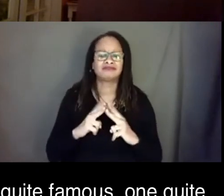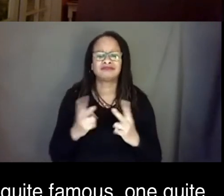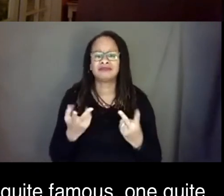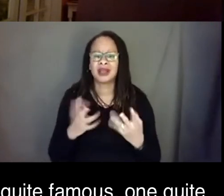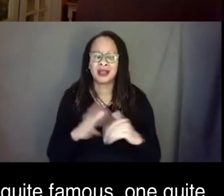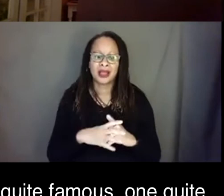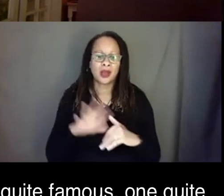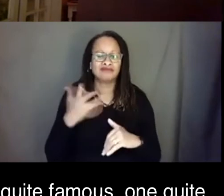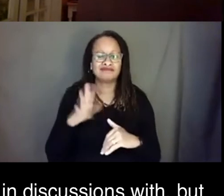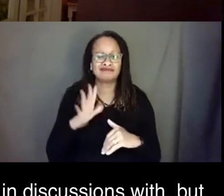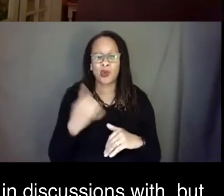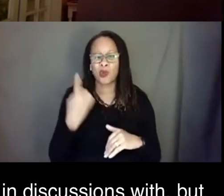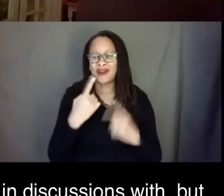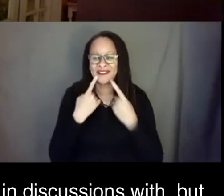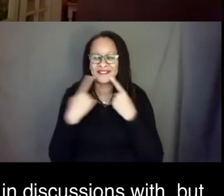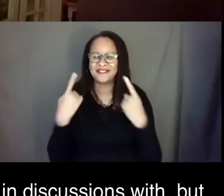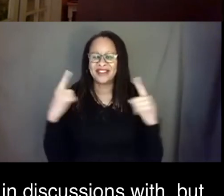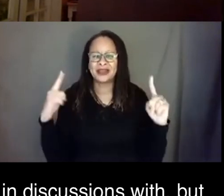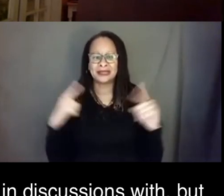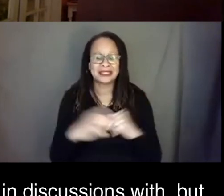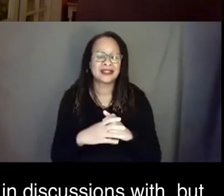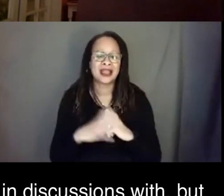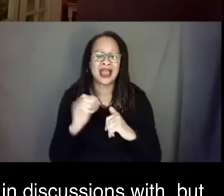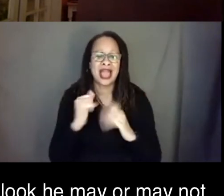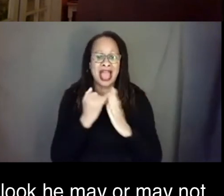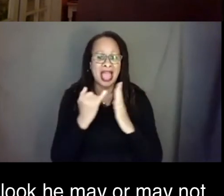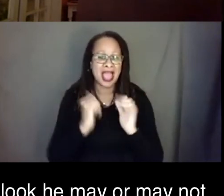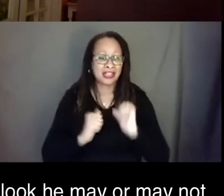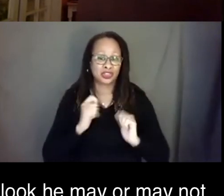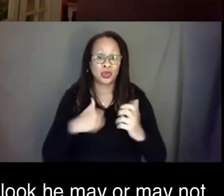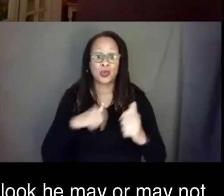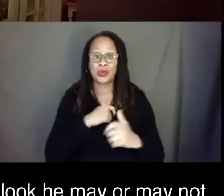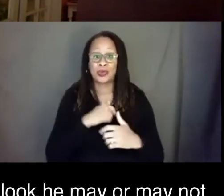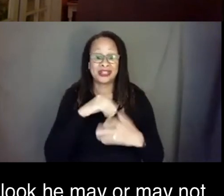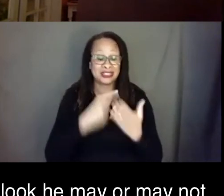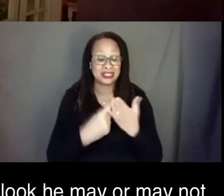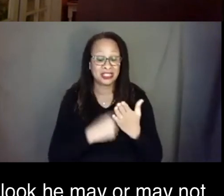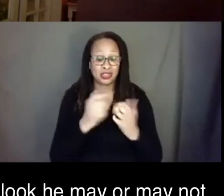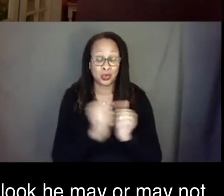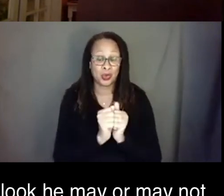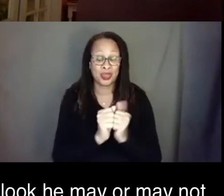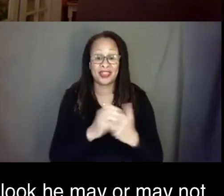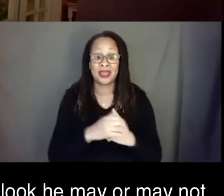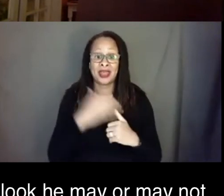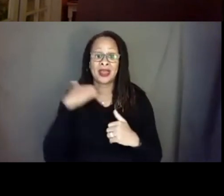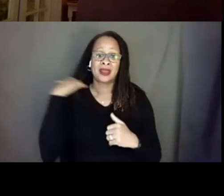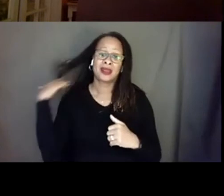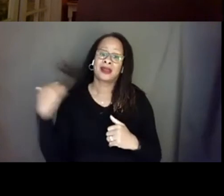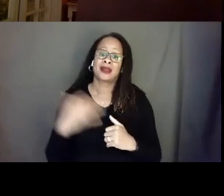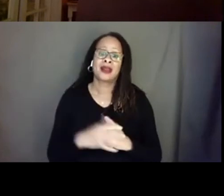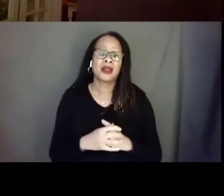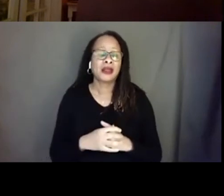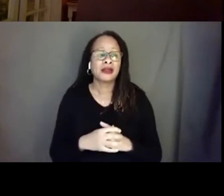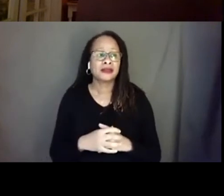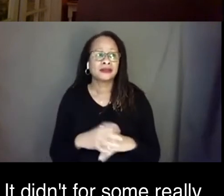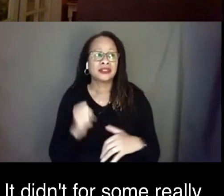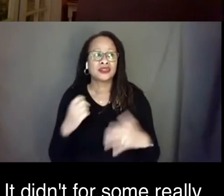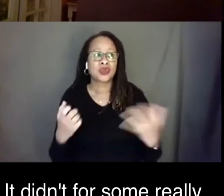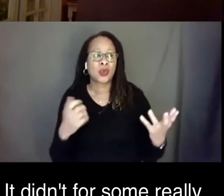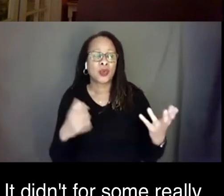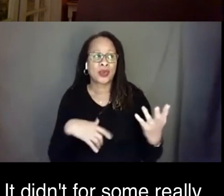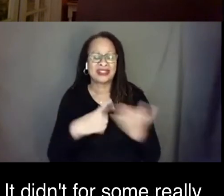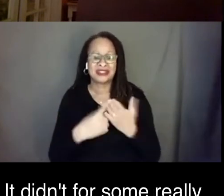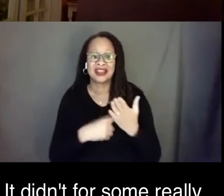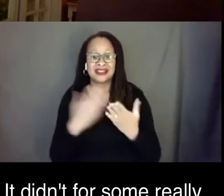one quite famous actor we were in discussions with, but I made it really clear, look, you know, he may or may not come in, it might not work out. It